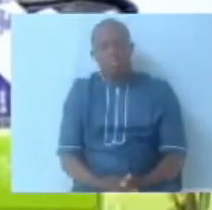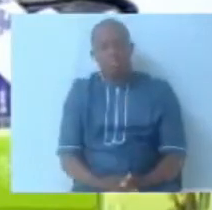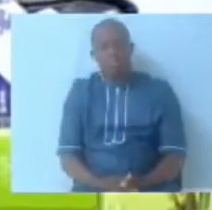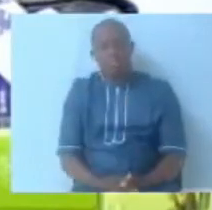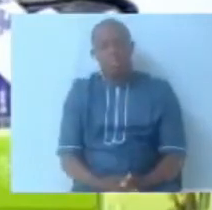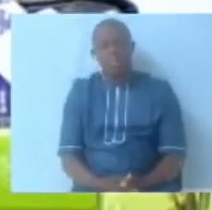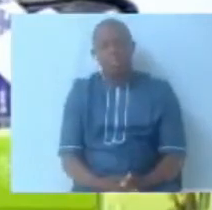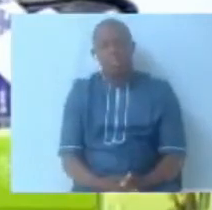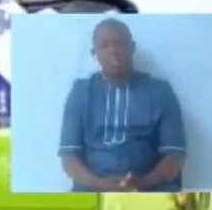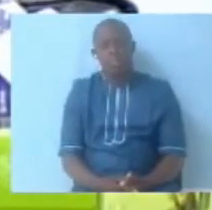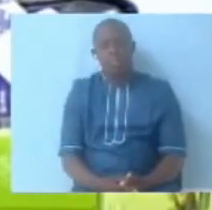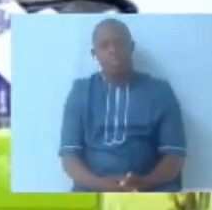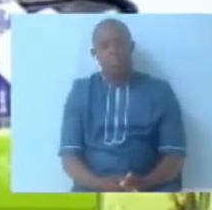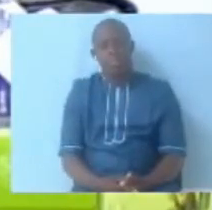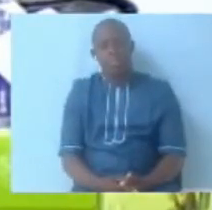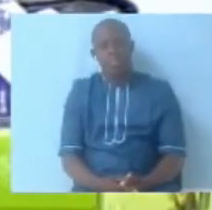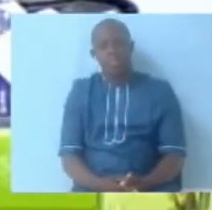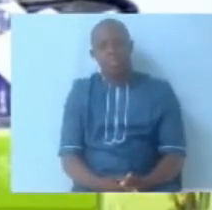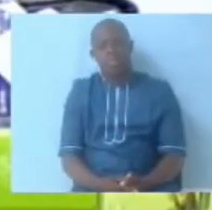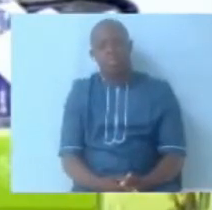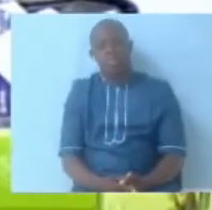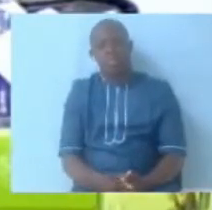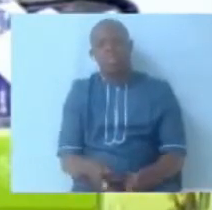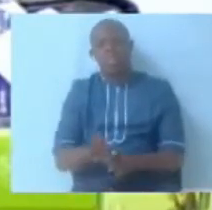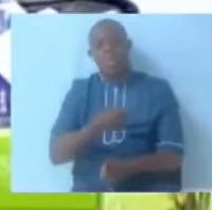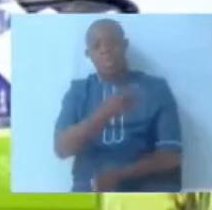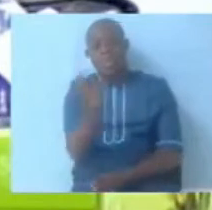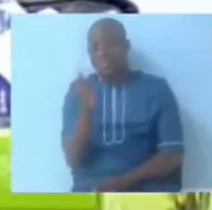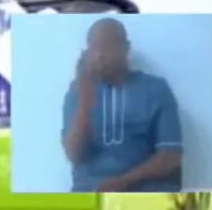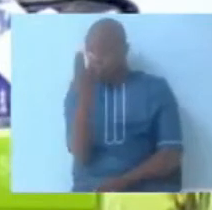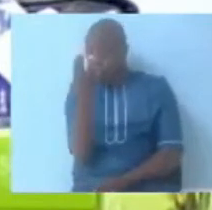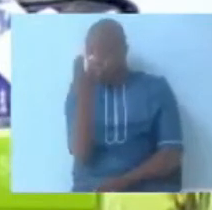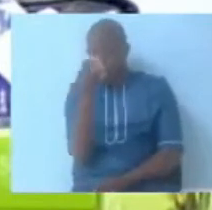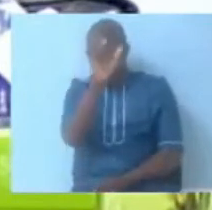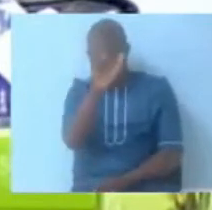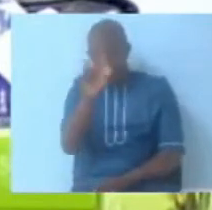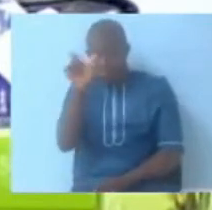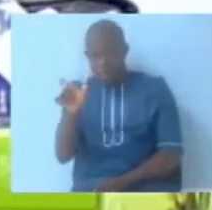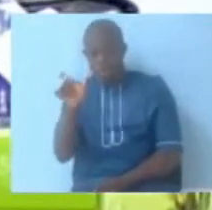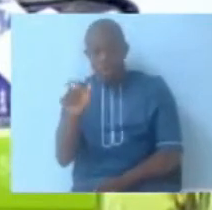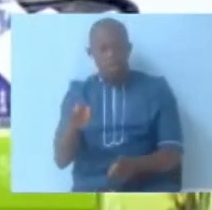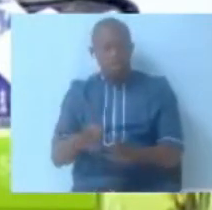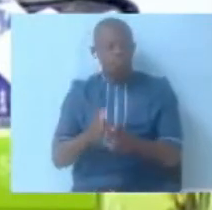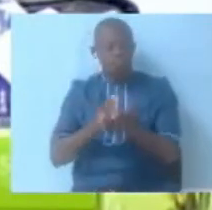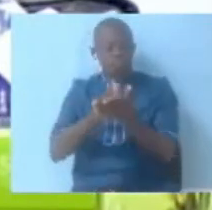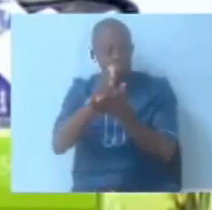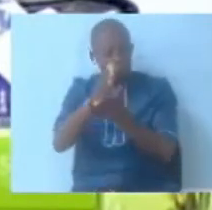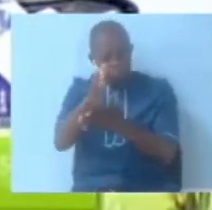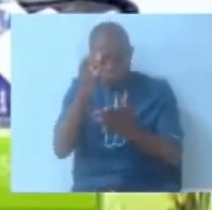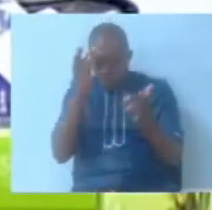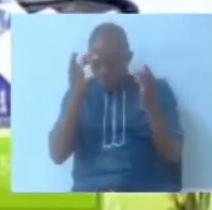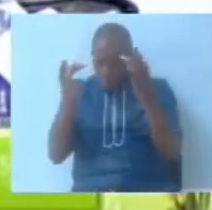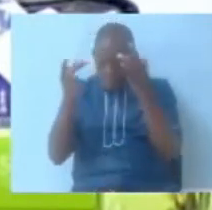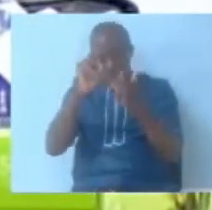these three gentlemen went through a great deal of trauma. Mbenyim fanam fala ko nyi mo sabolu idun ta ku